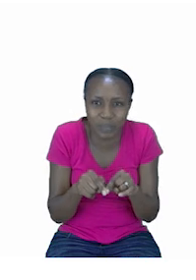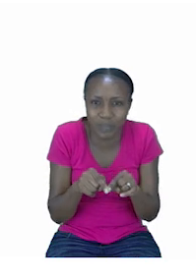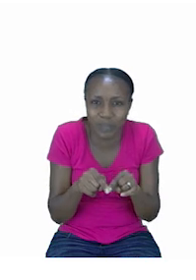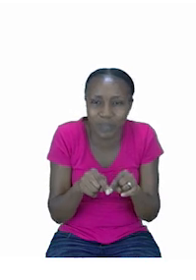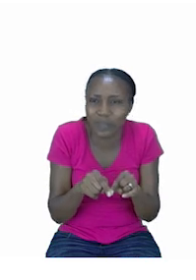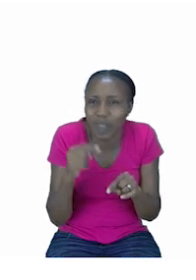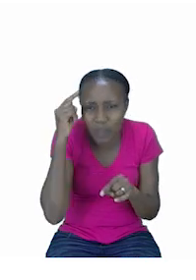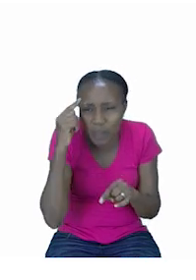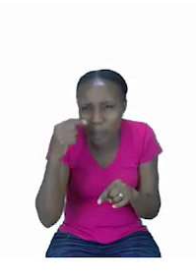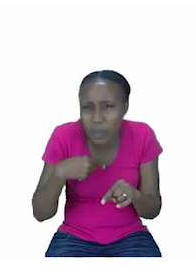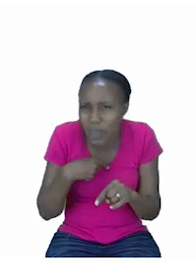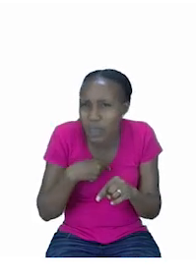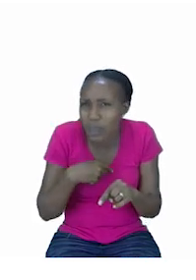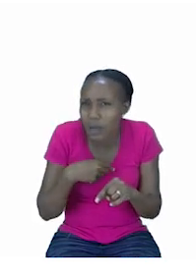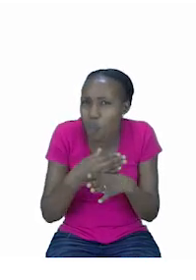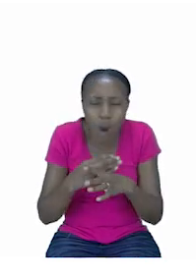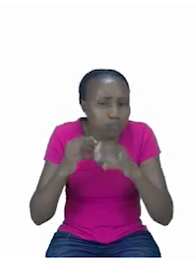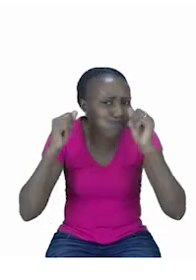like you to say